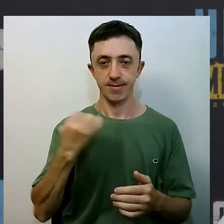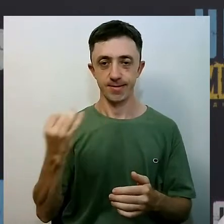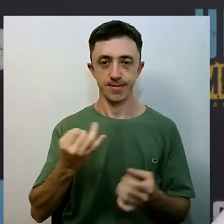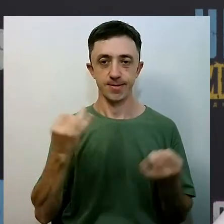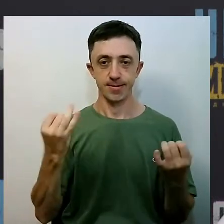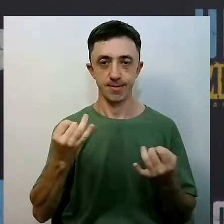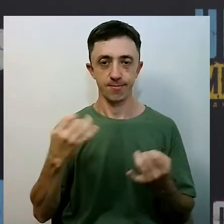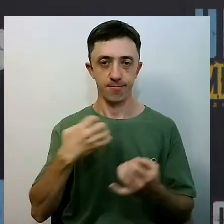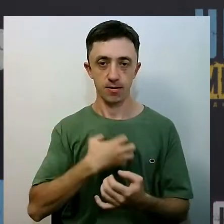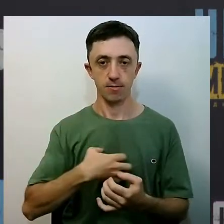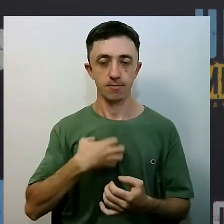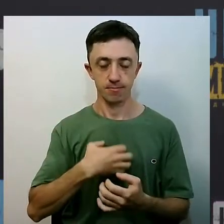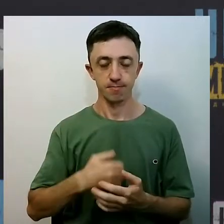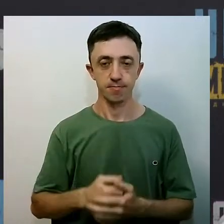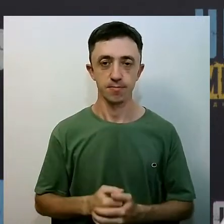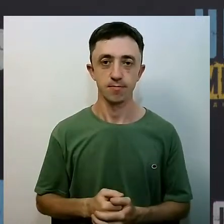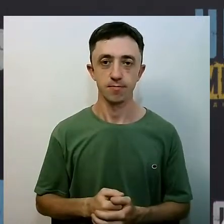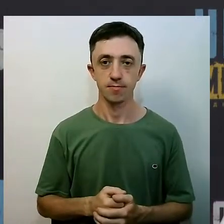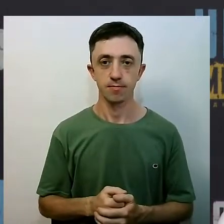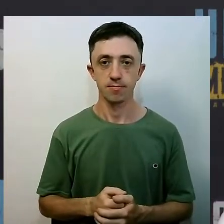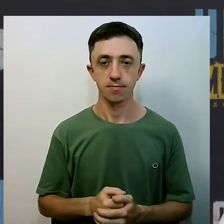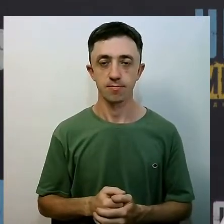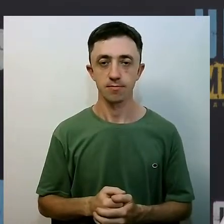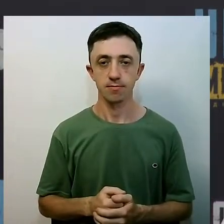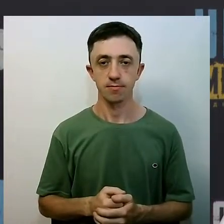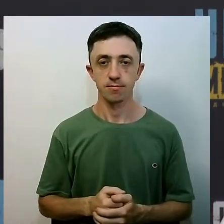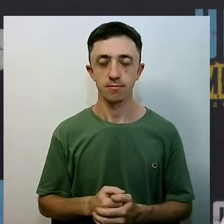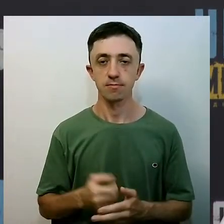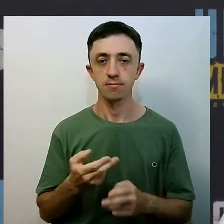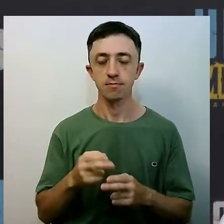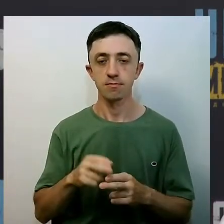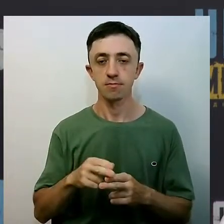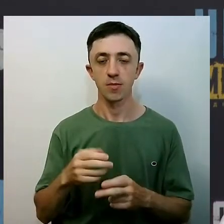interoperability of the state, local, and private interests.